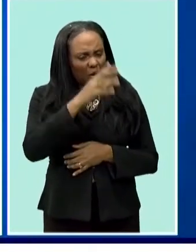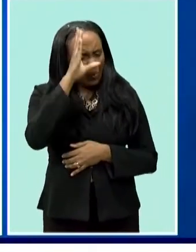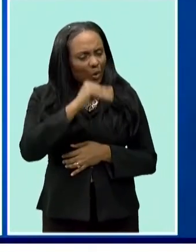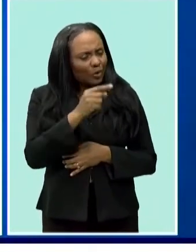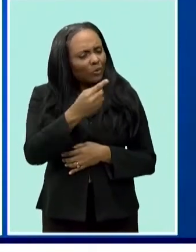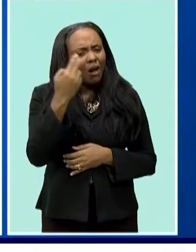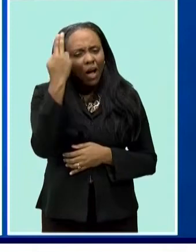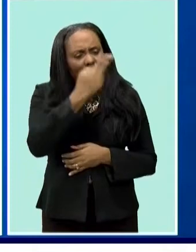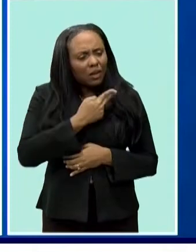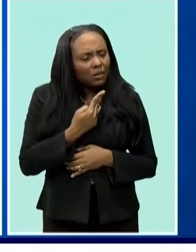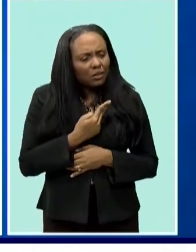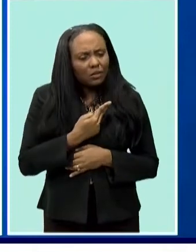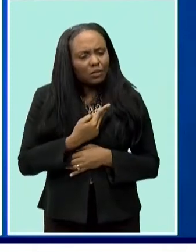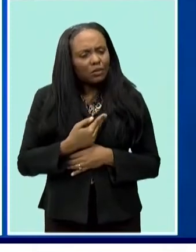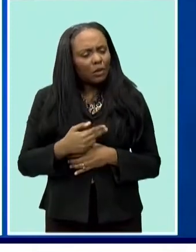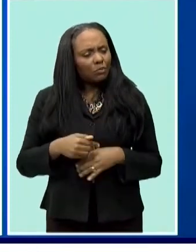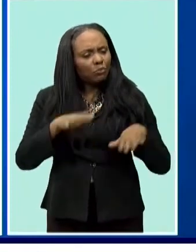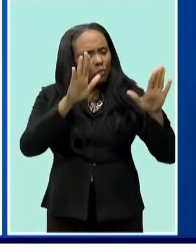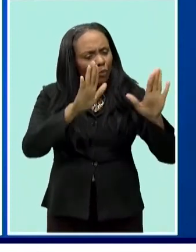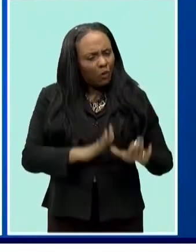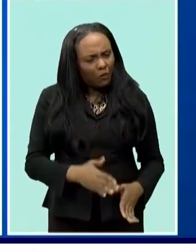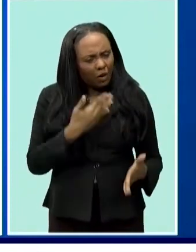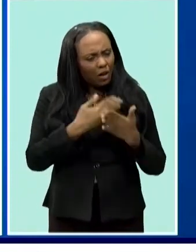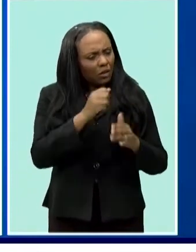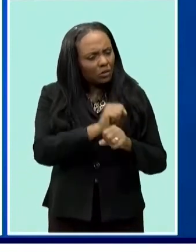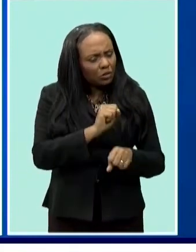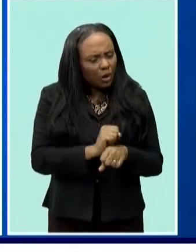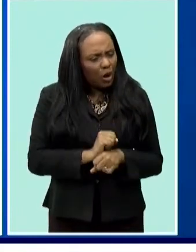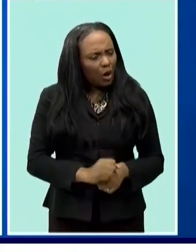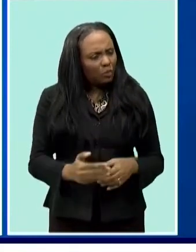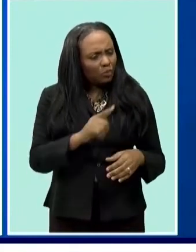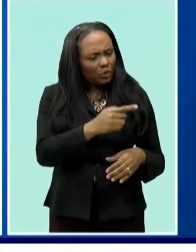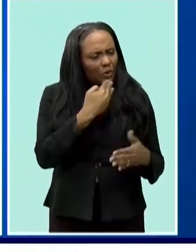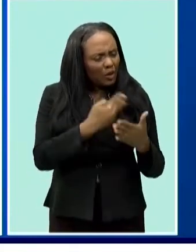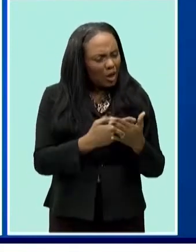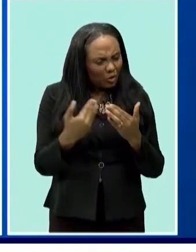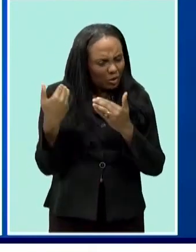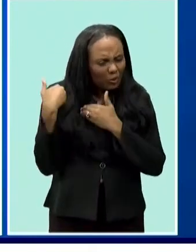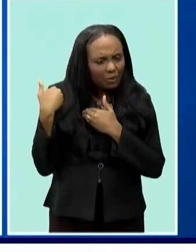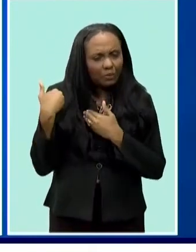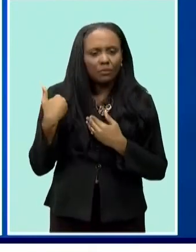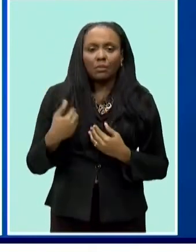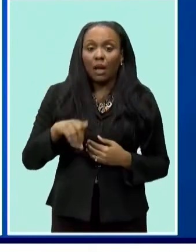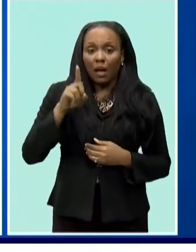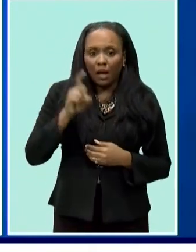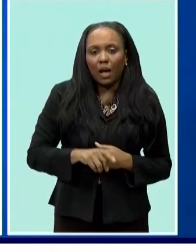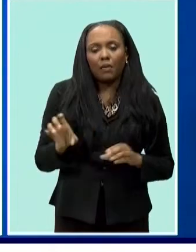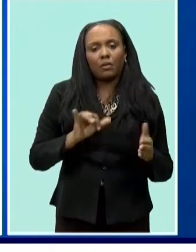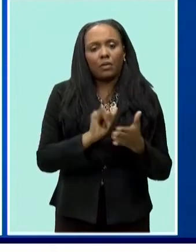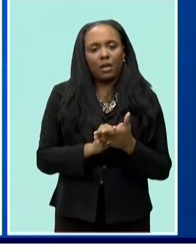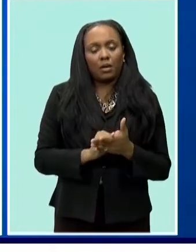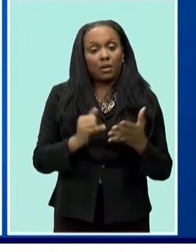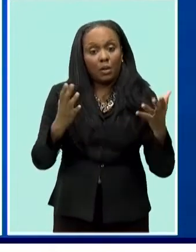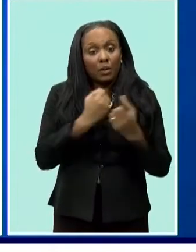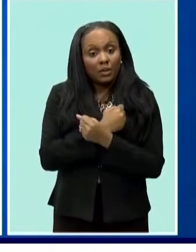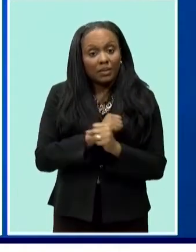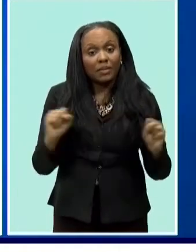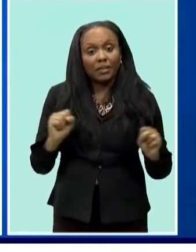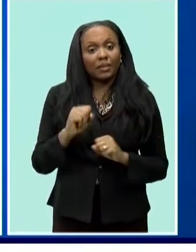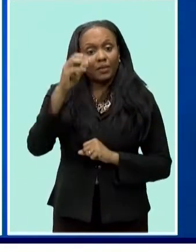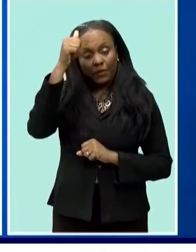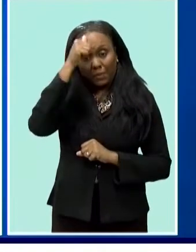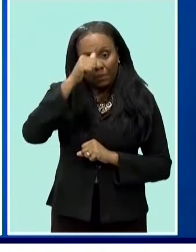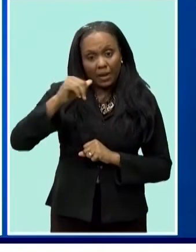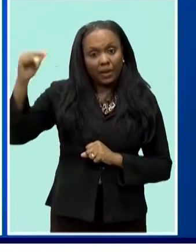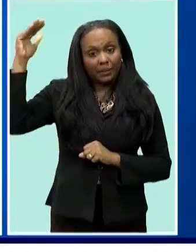how capable they are to do responsible things. We must do it if we are to save our men in our